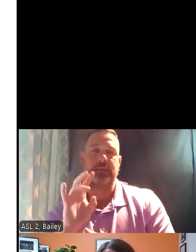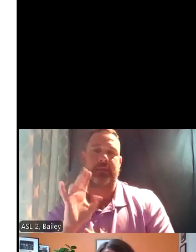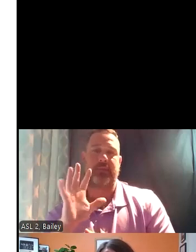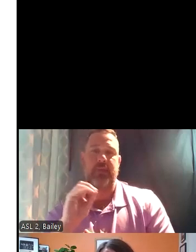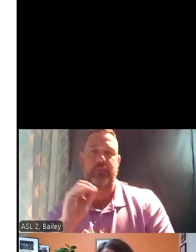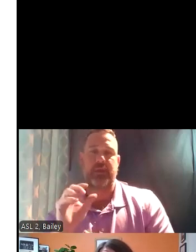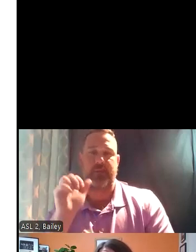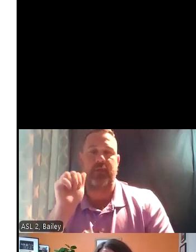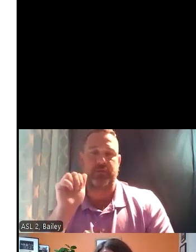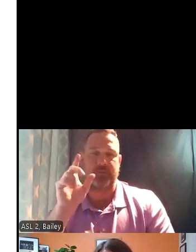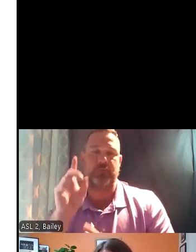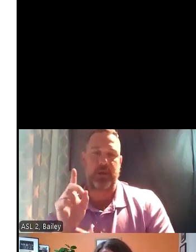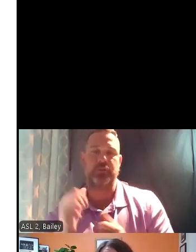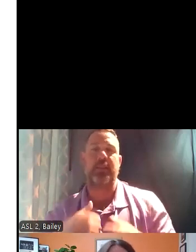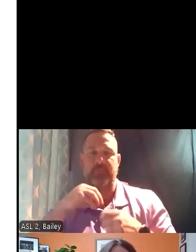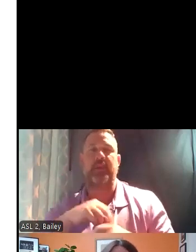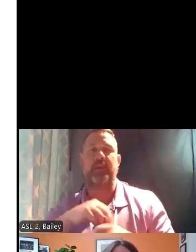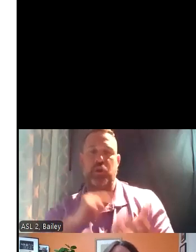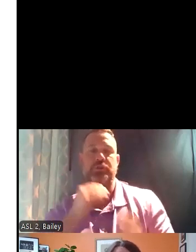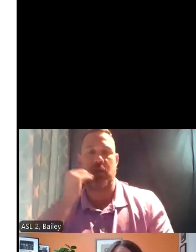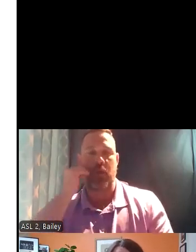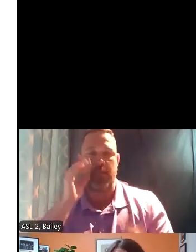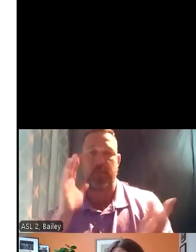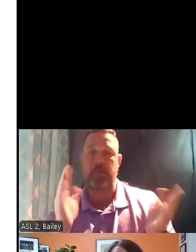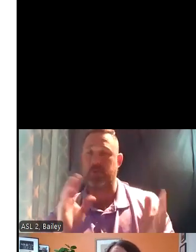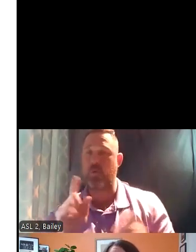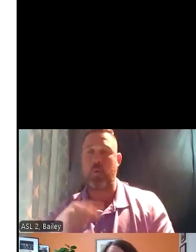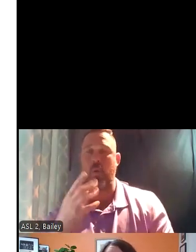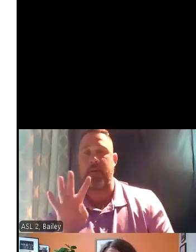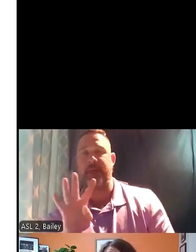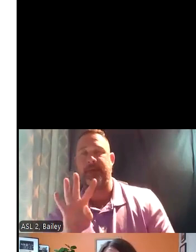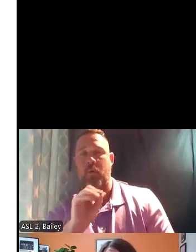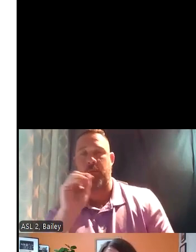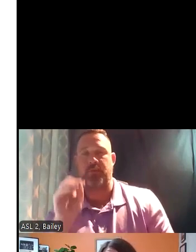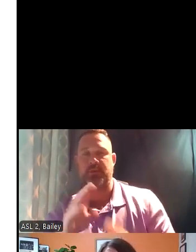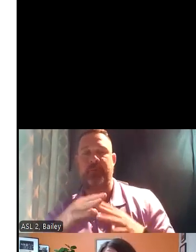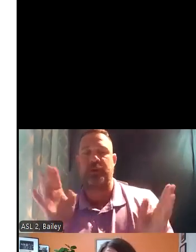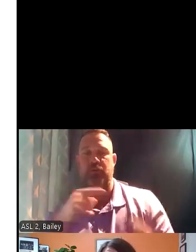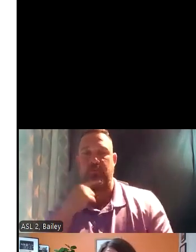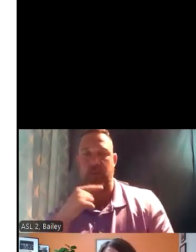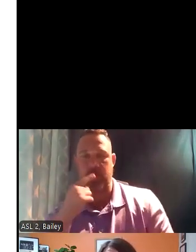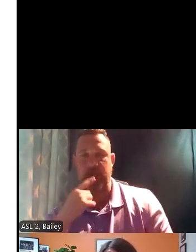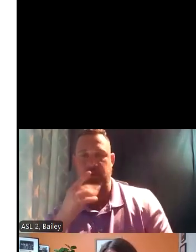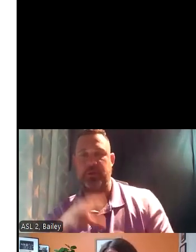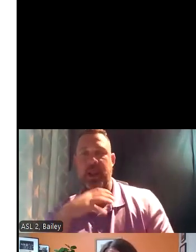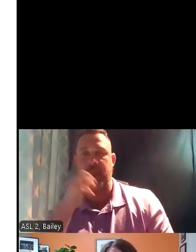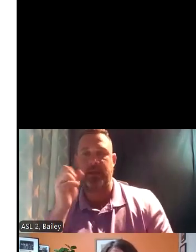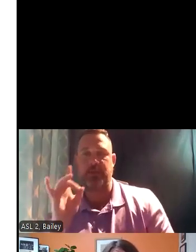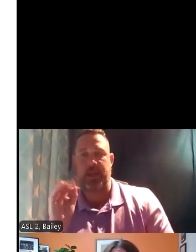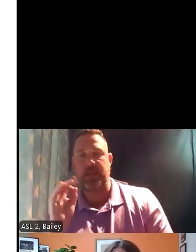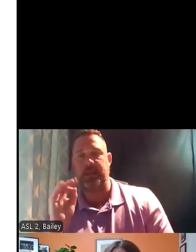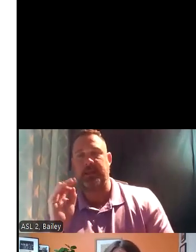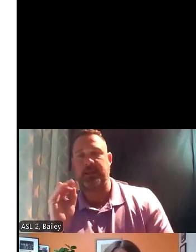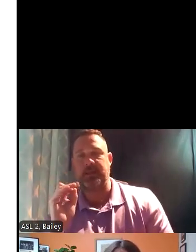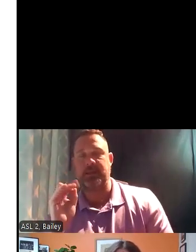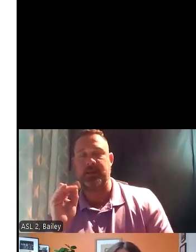with Alzheimer's dementia live in a nursing home compared to only 4% of the general population at age 80.